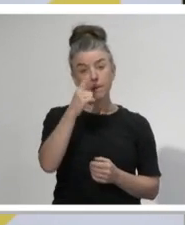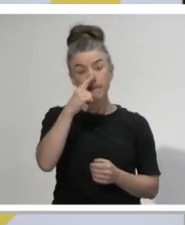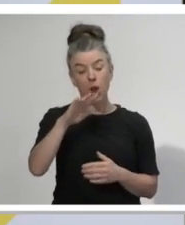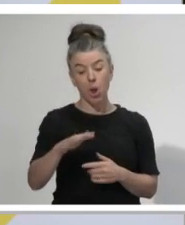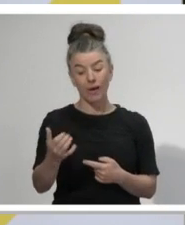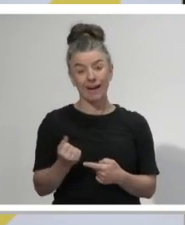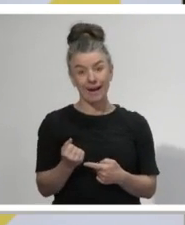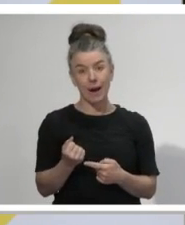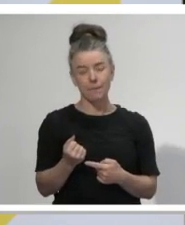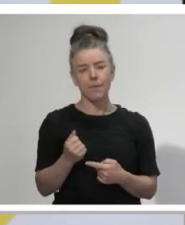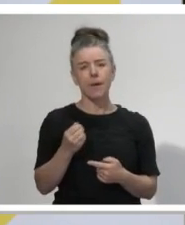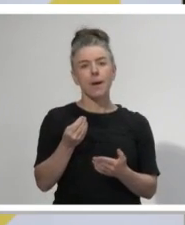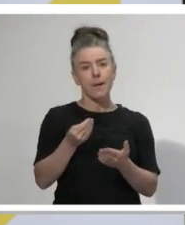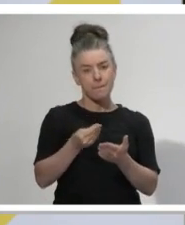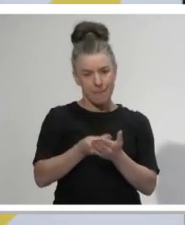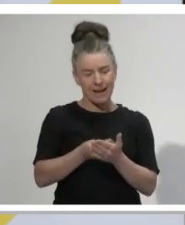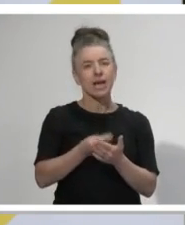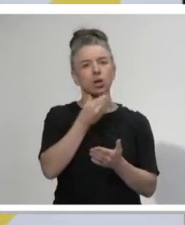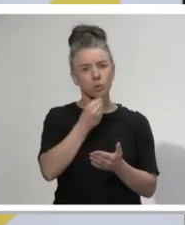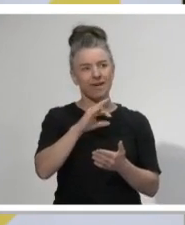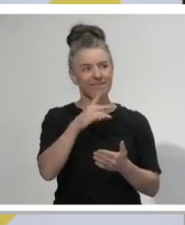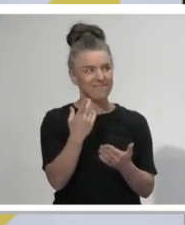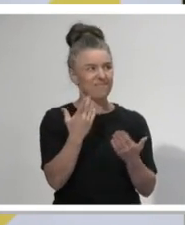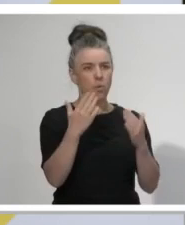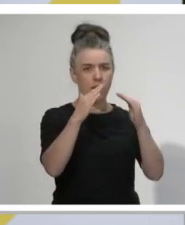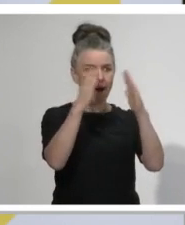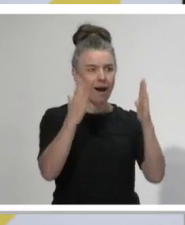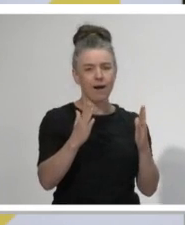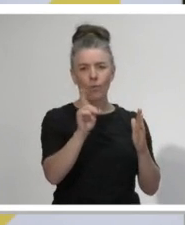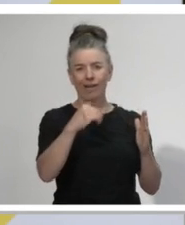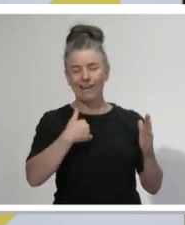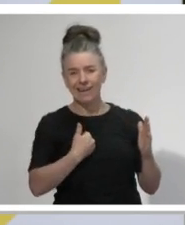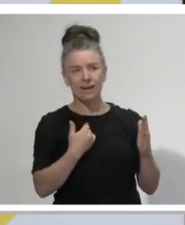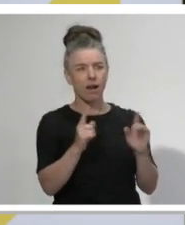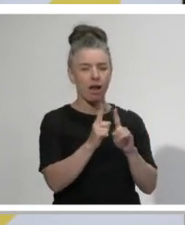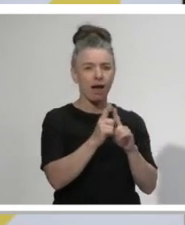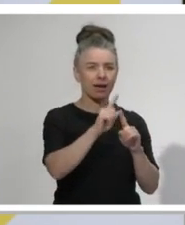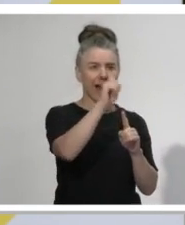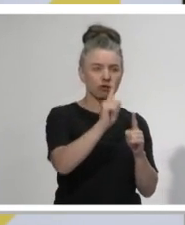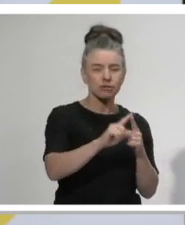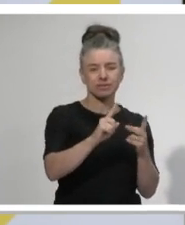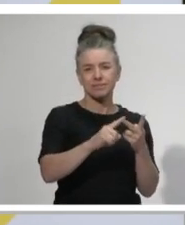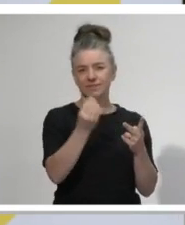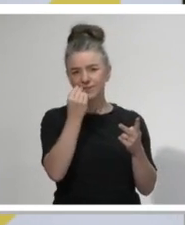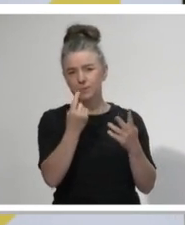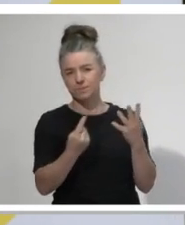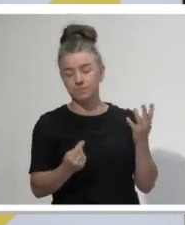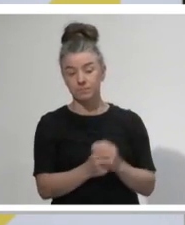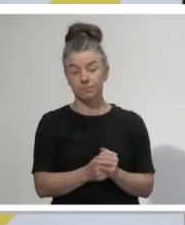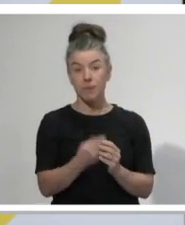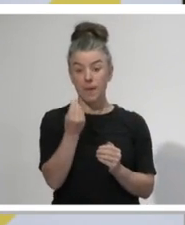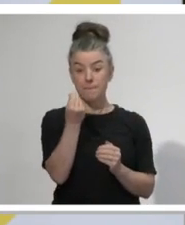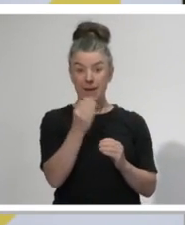are more likely to spend that extra income on basic household needs, and so we know that this doubling of the winter energy payment